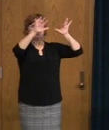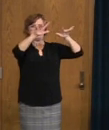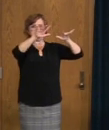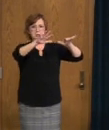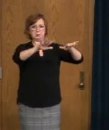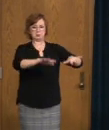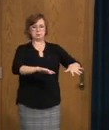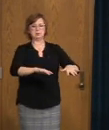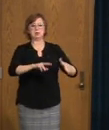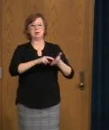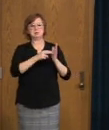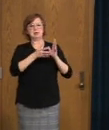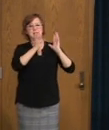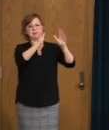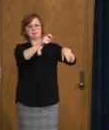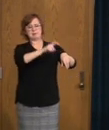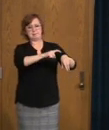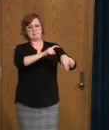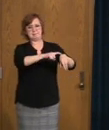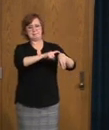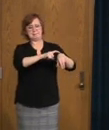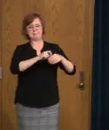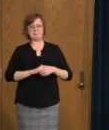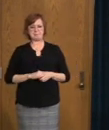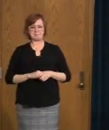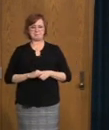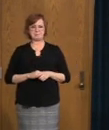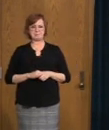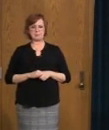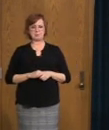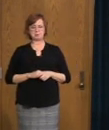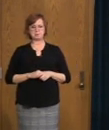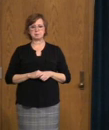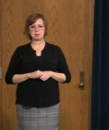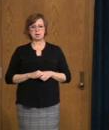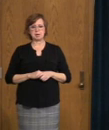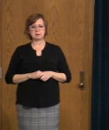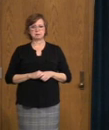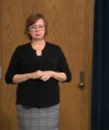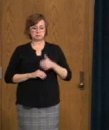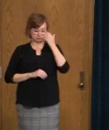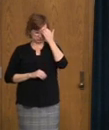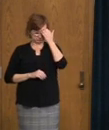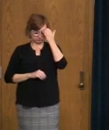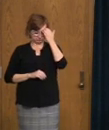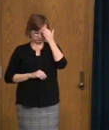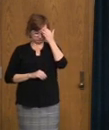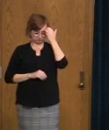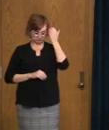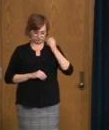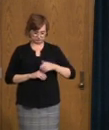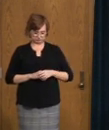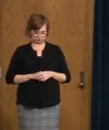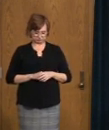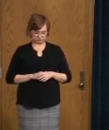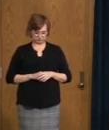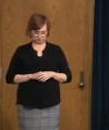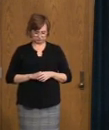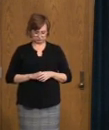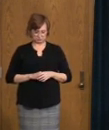might be appropriate in order to respond to ongoing outbreaks, to surge people in to support our